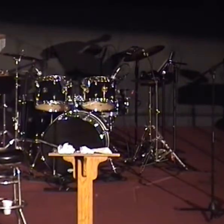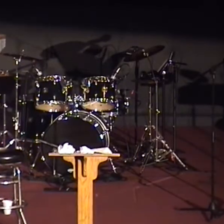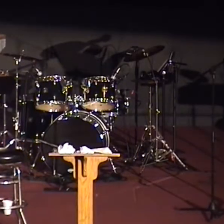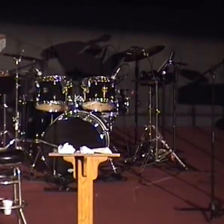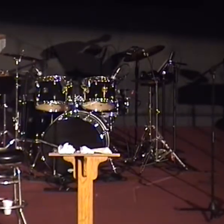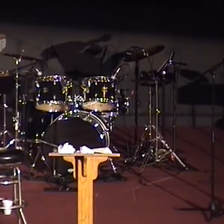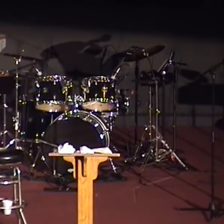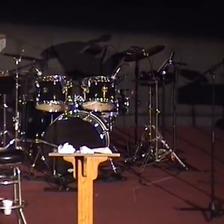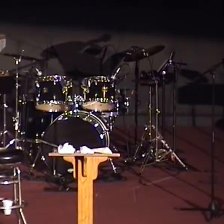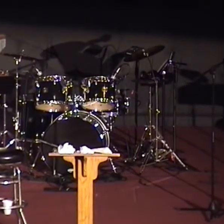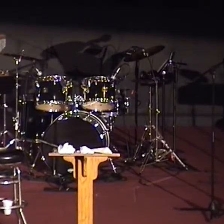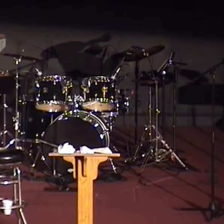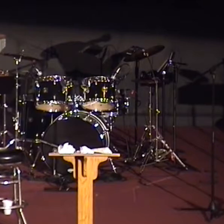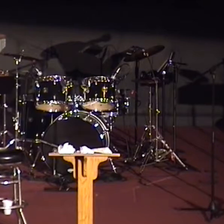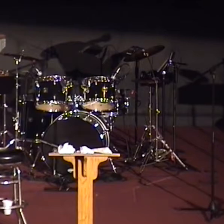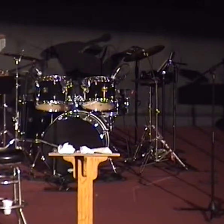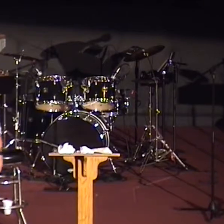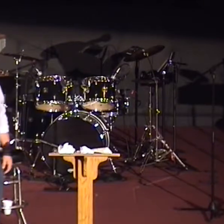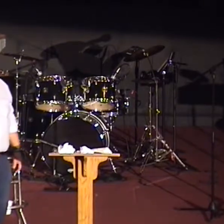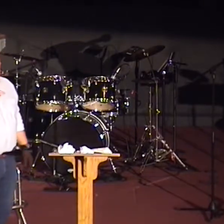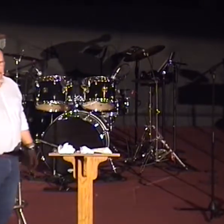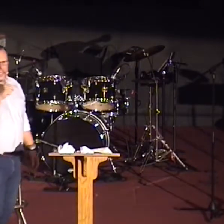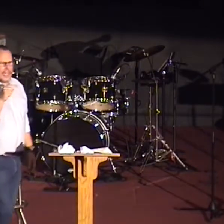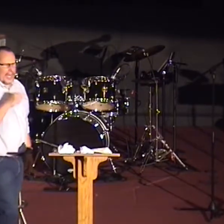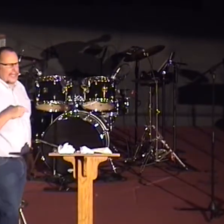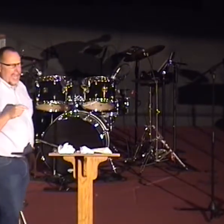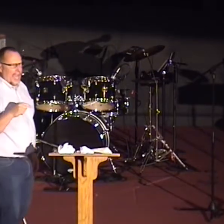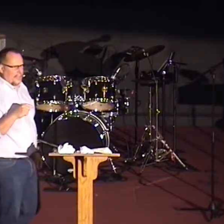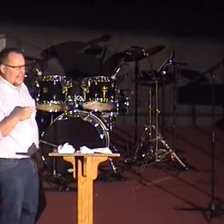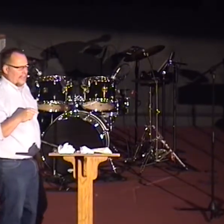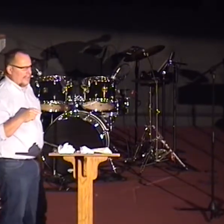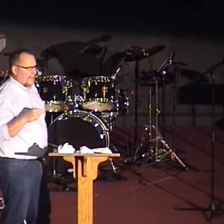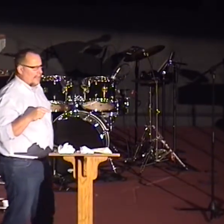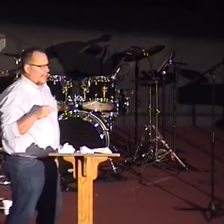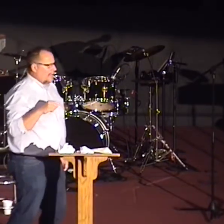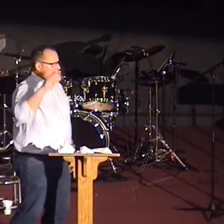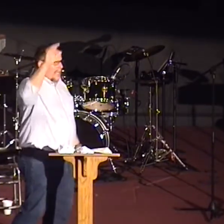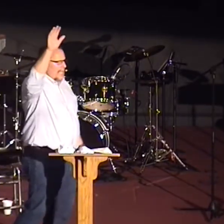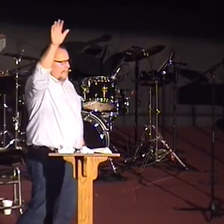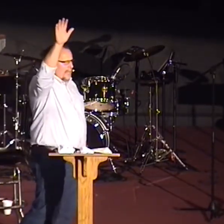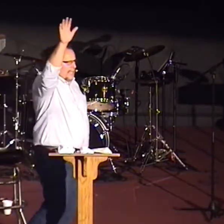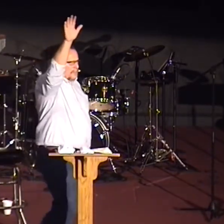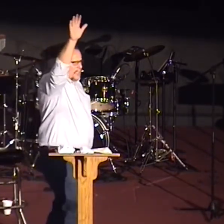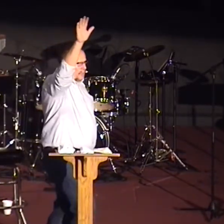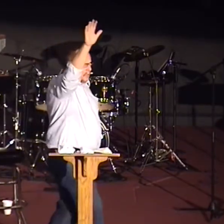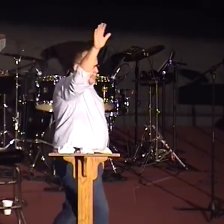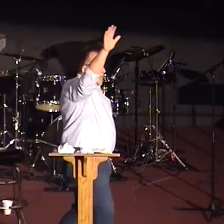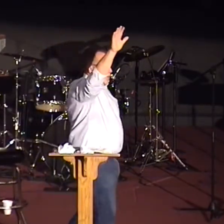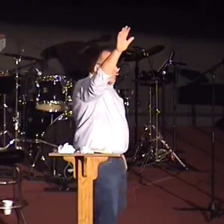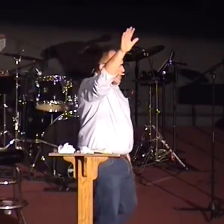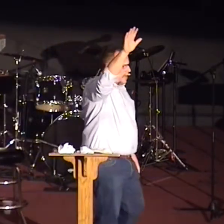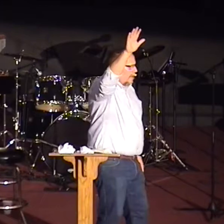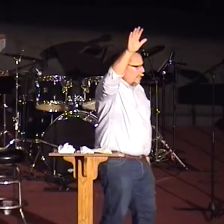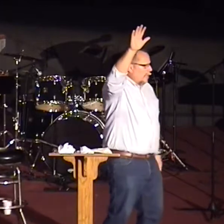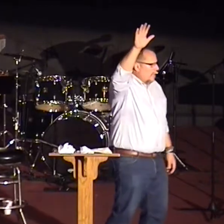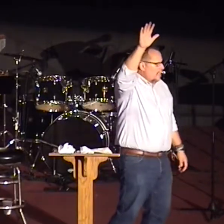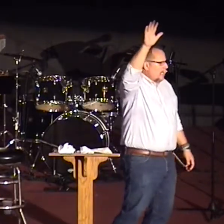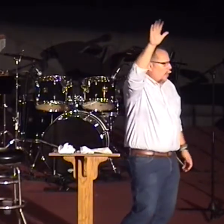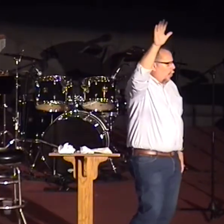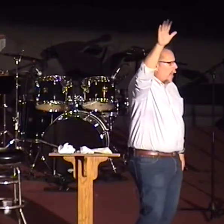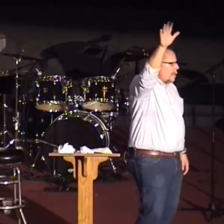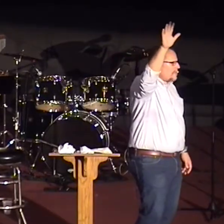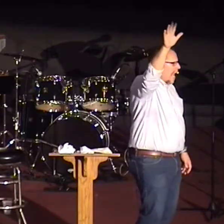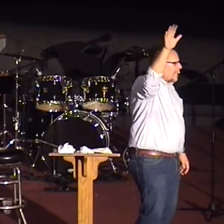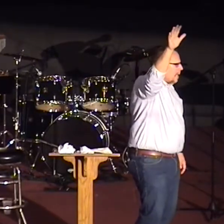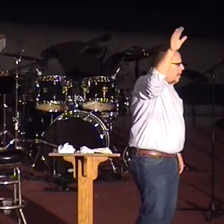that? Or why did I say something like that? Anybody? Let's be truthful and honest here. You're